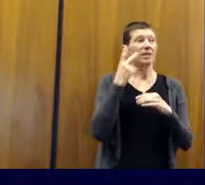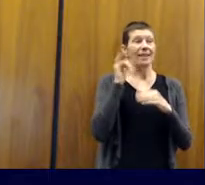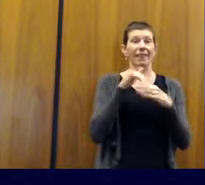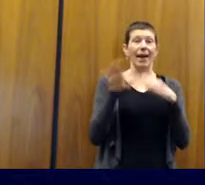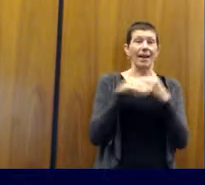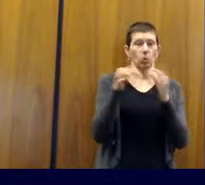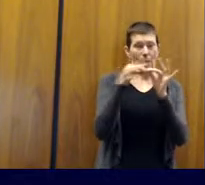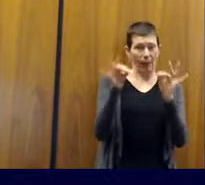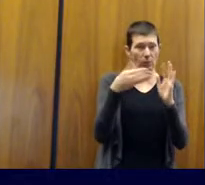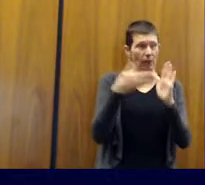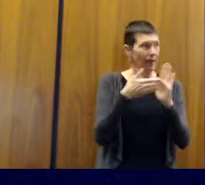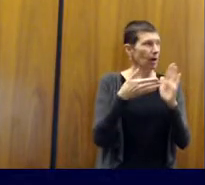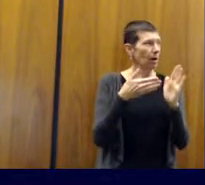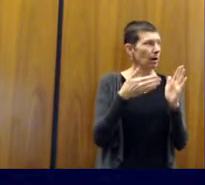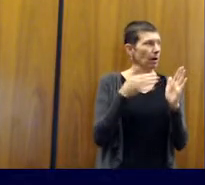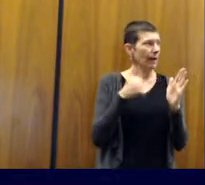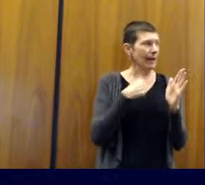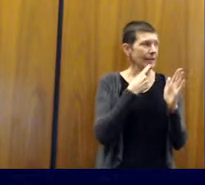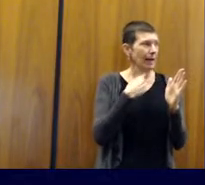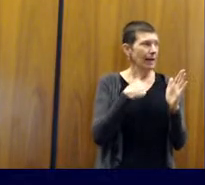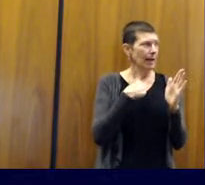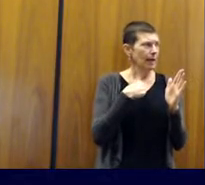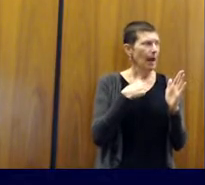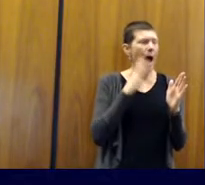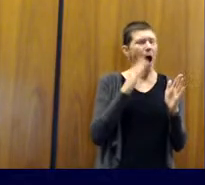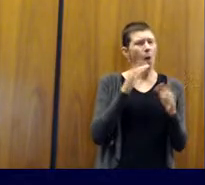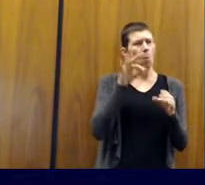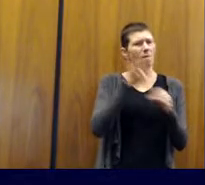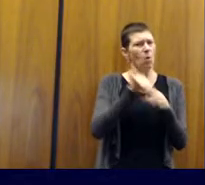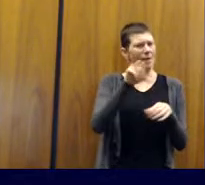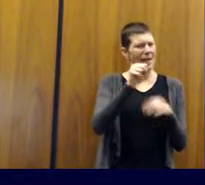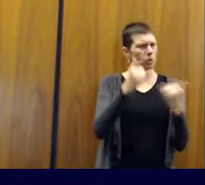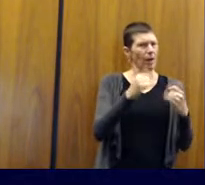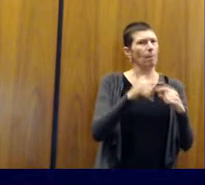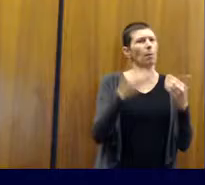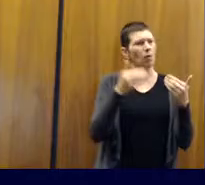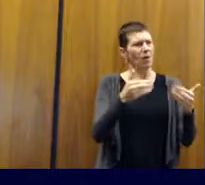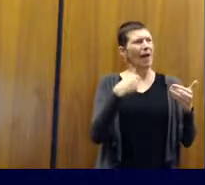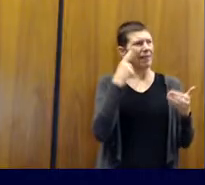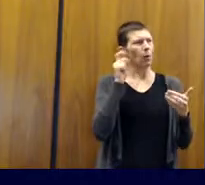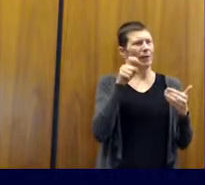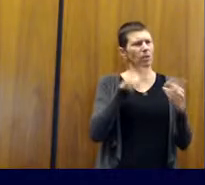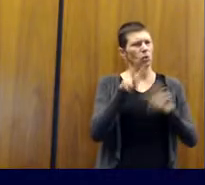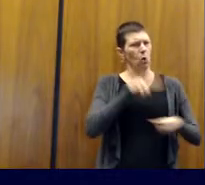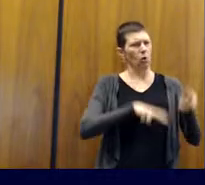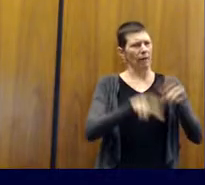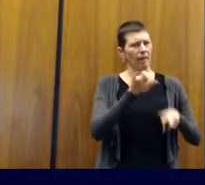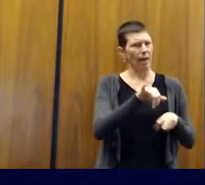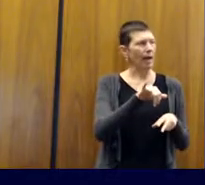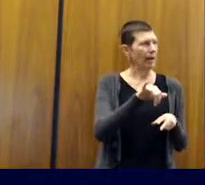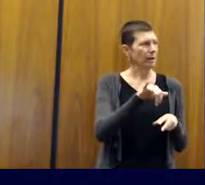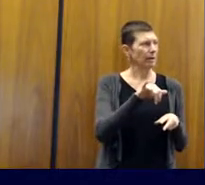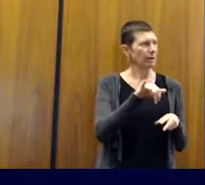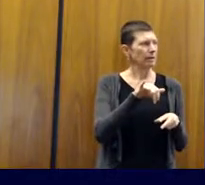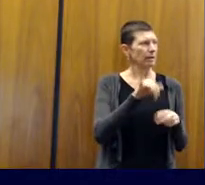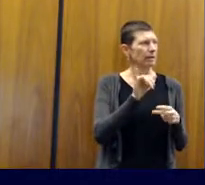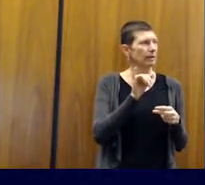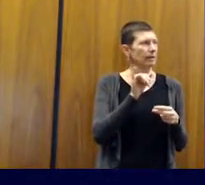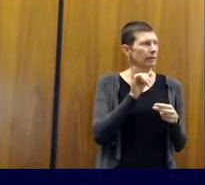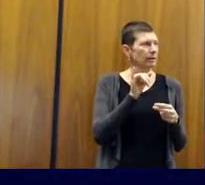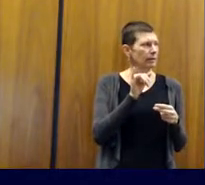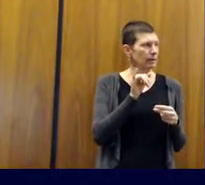in there, I'm going to vote yes on this today, but moving forward, I think we really need to look at that moving forward. Whether we're going to put